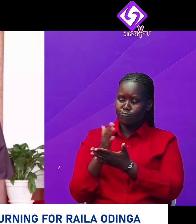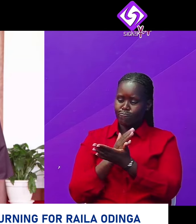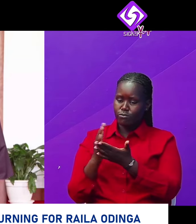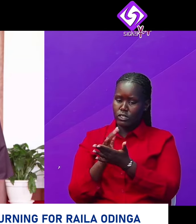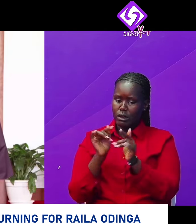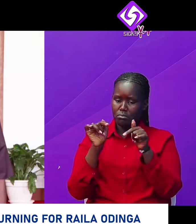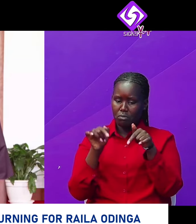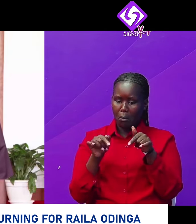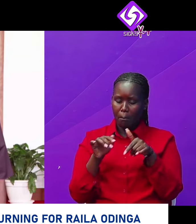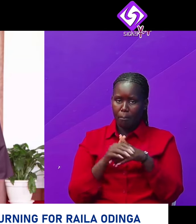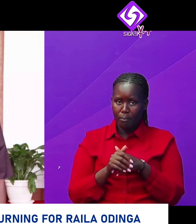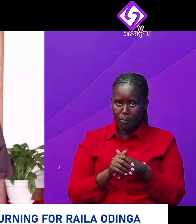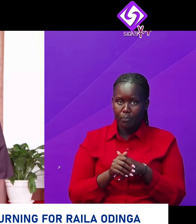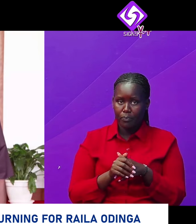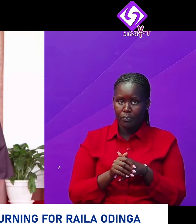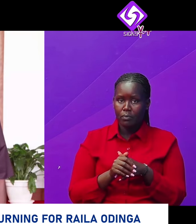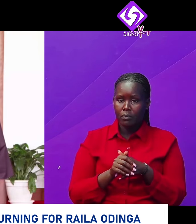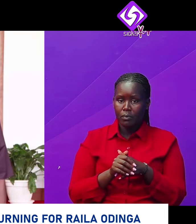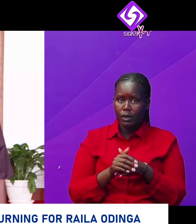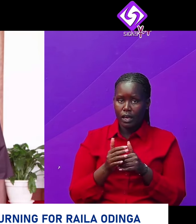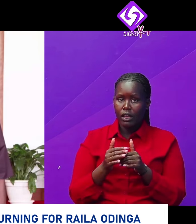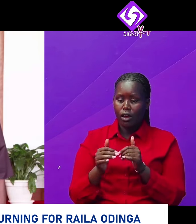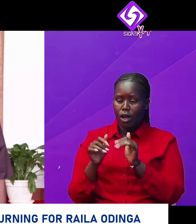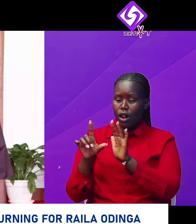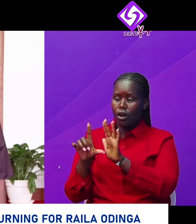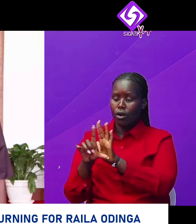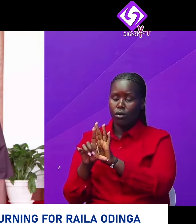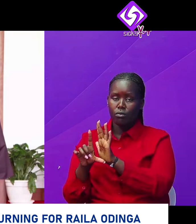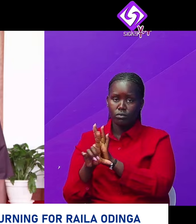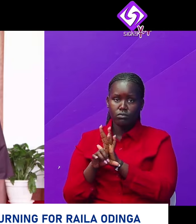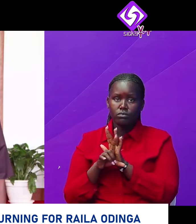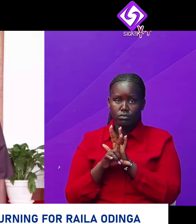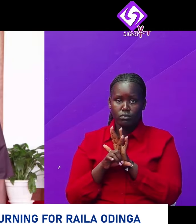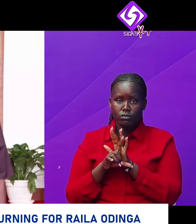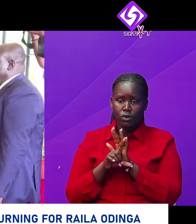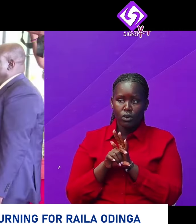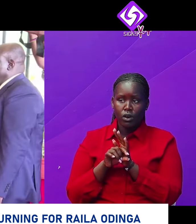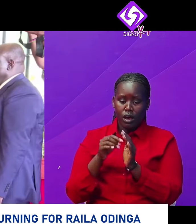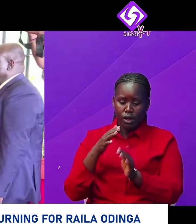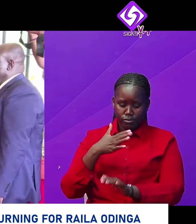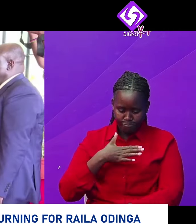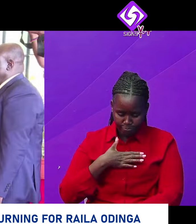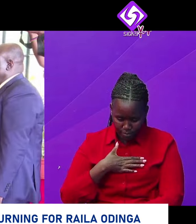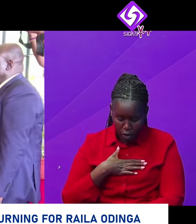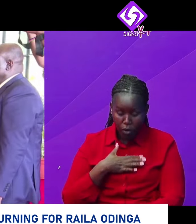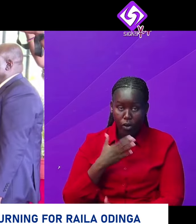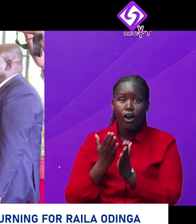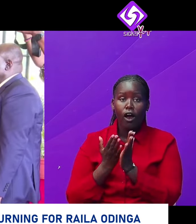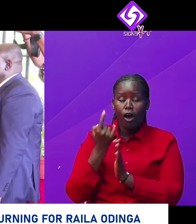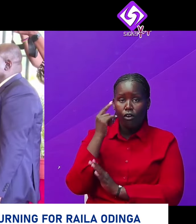immense and immeasurable loss. In honor of the Right Honorable Raila Amolo